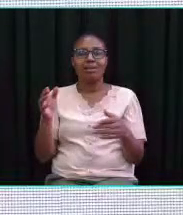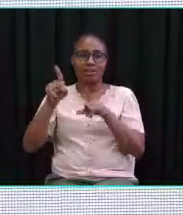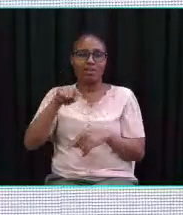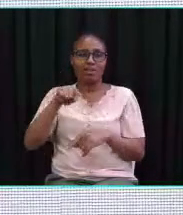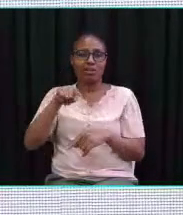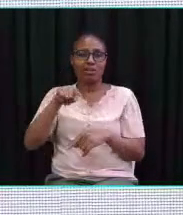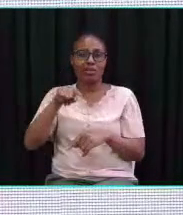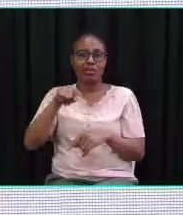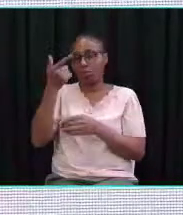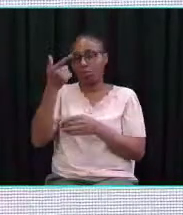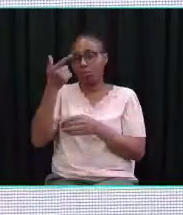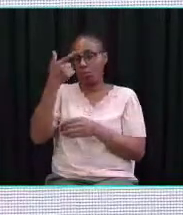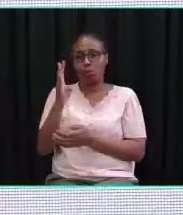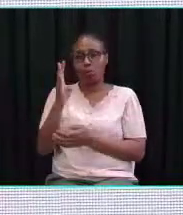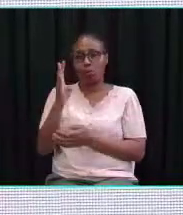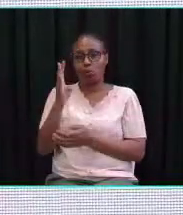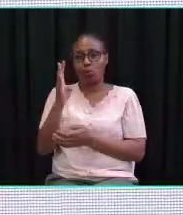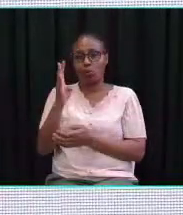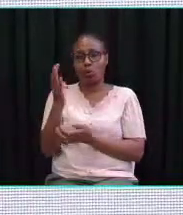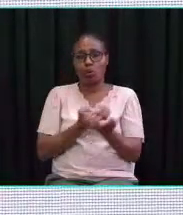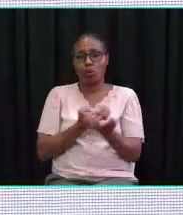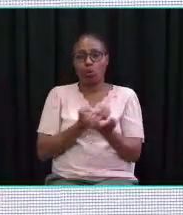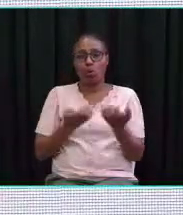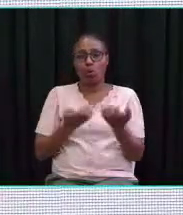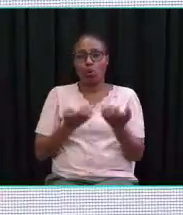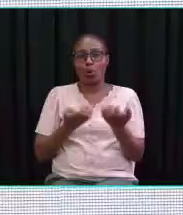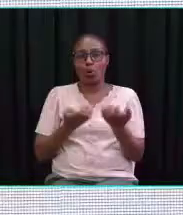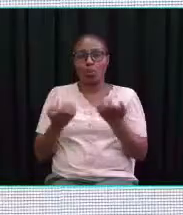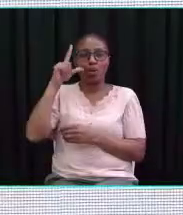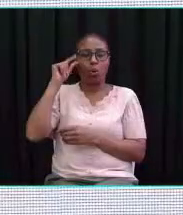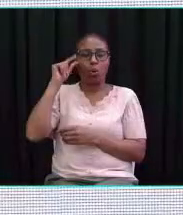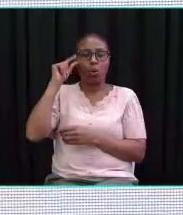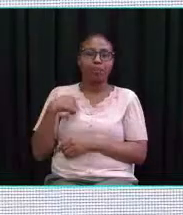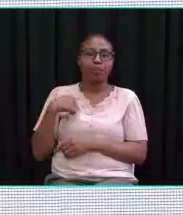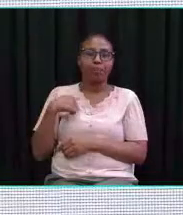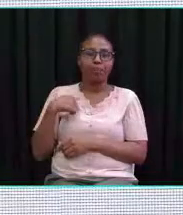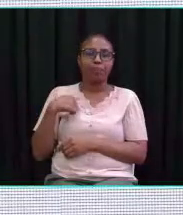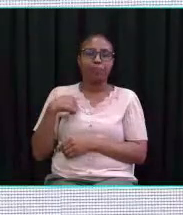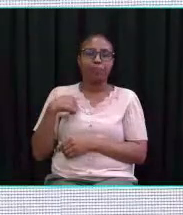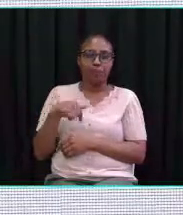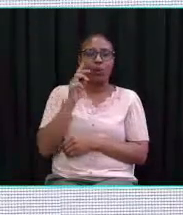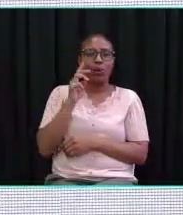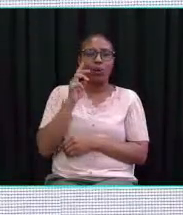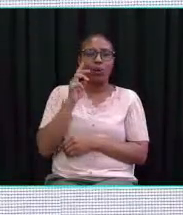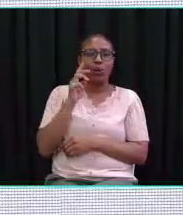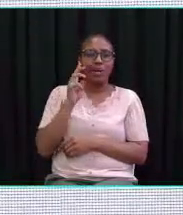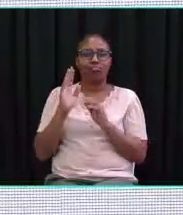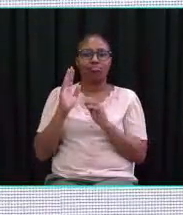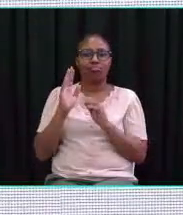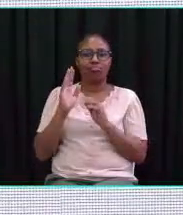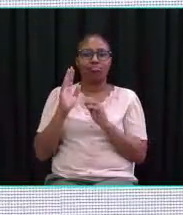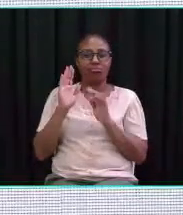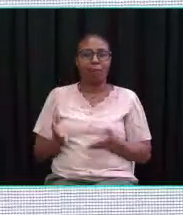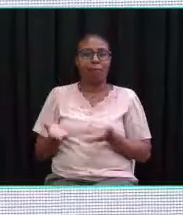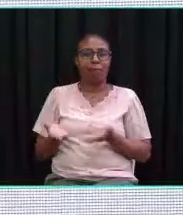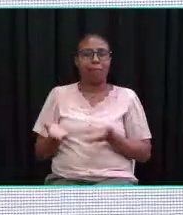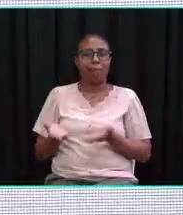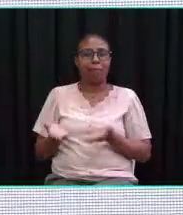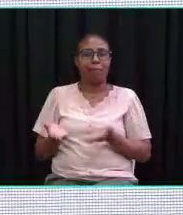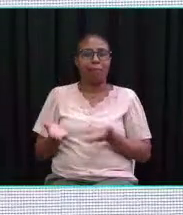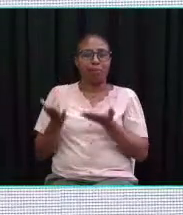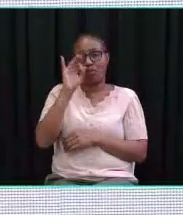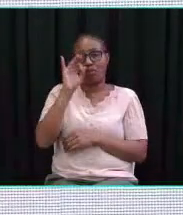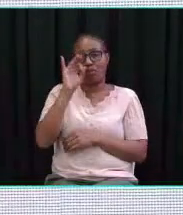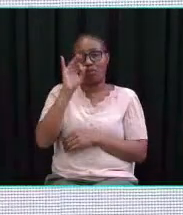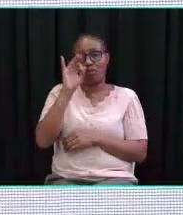which has started because economy within the coastal area, will significantly improve because of that. Of course,